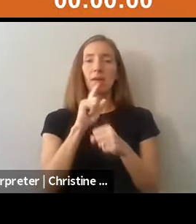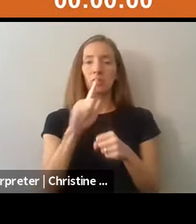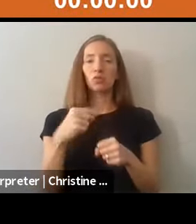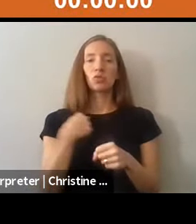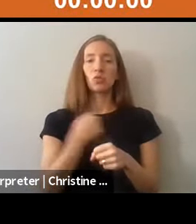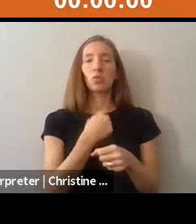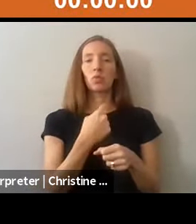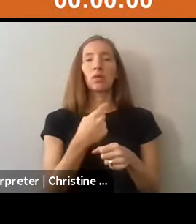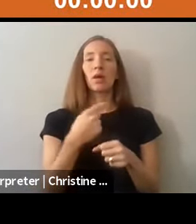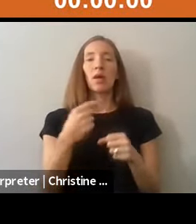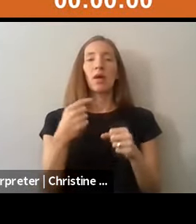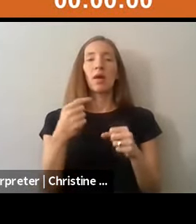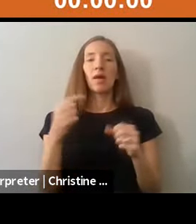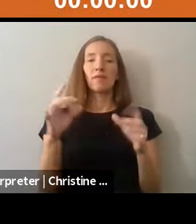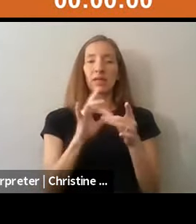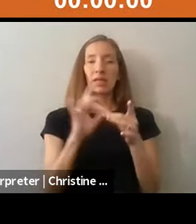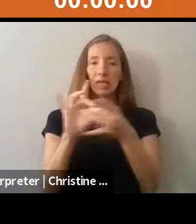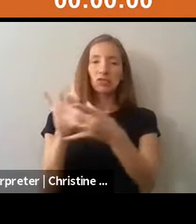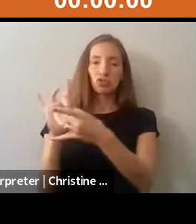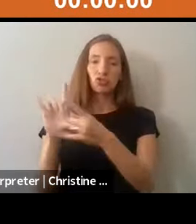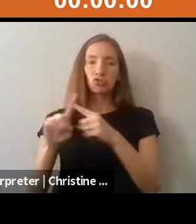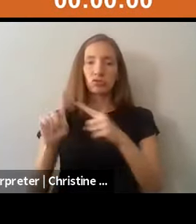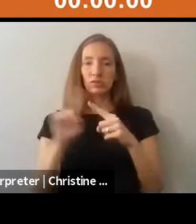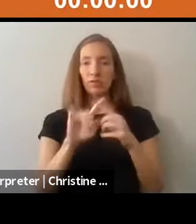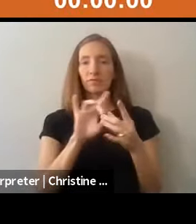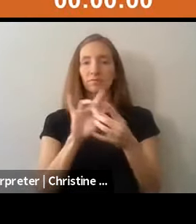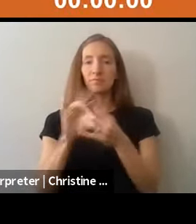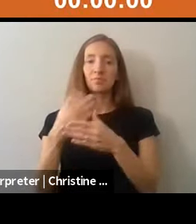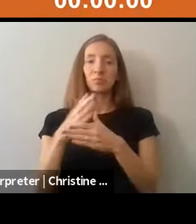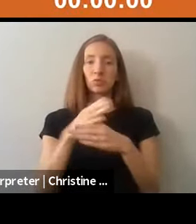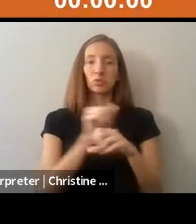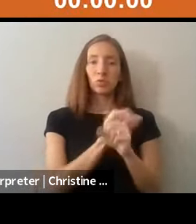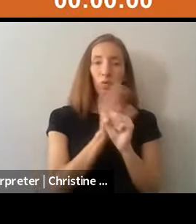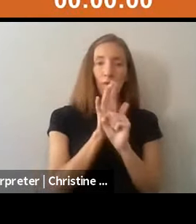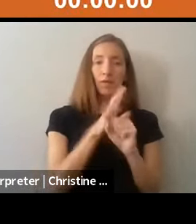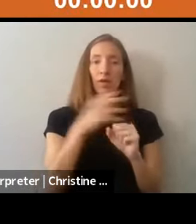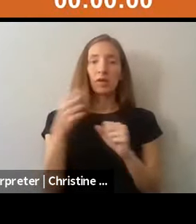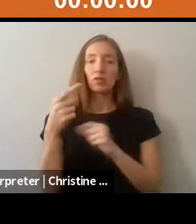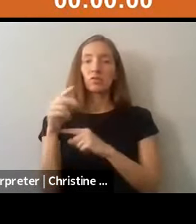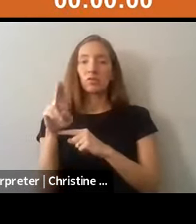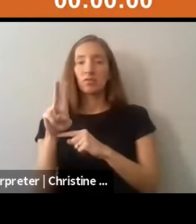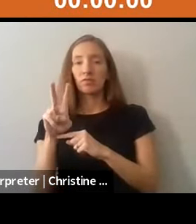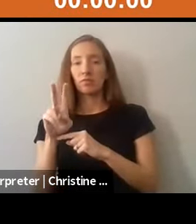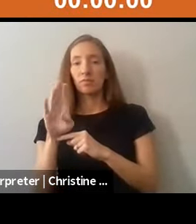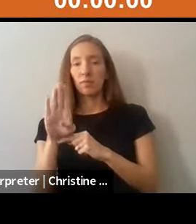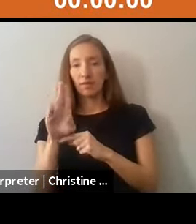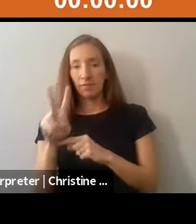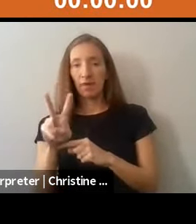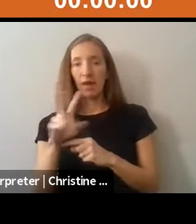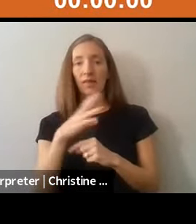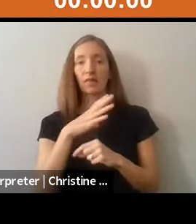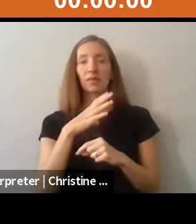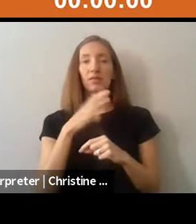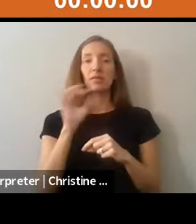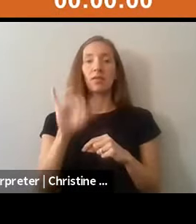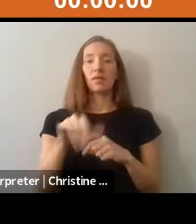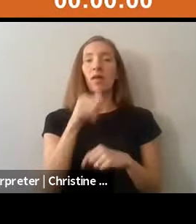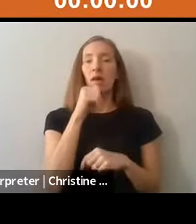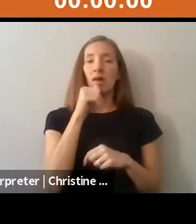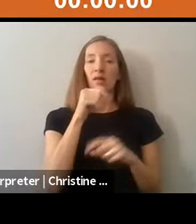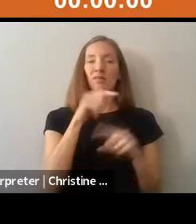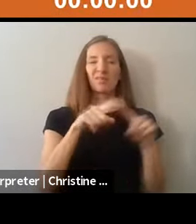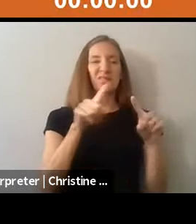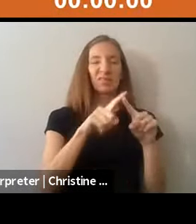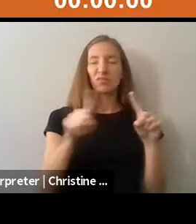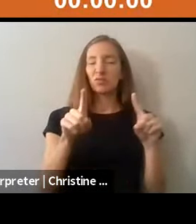and also gender-based violence and the multiple forms of discrimination that women and girls face, whether